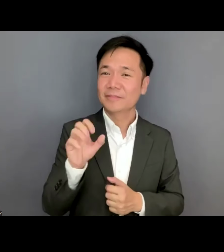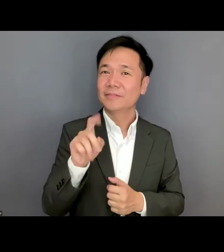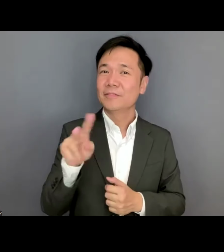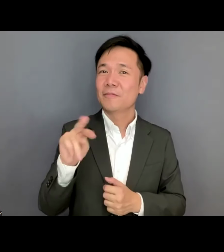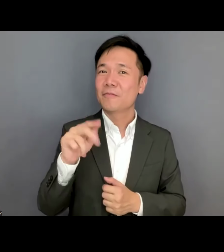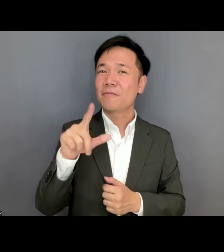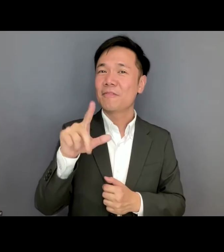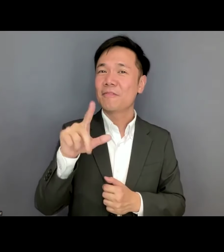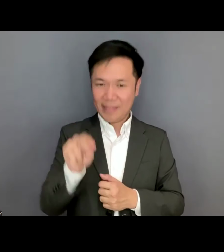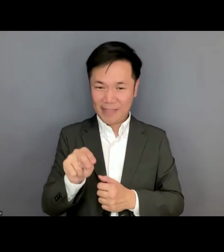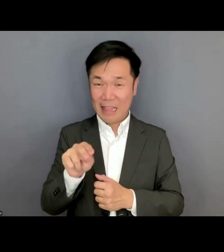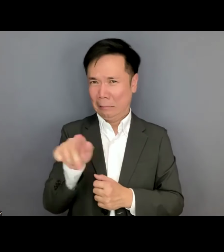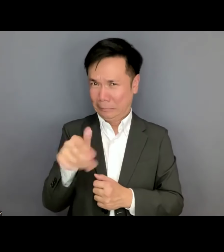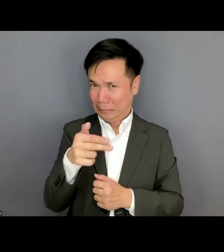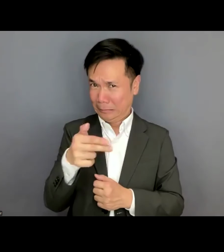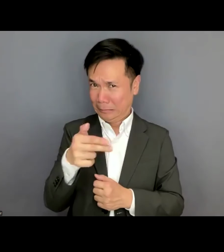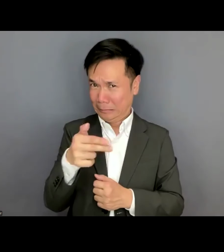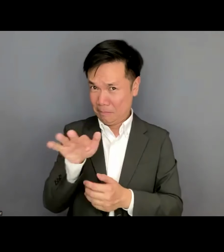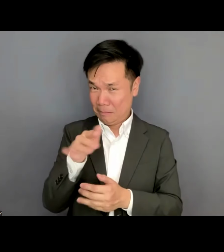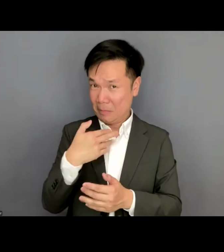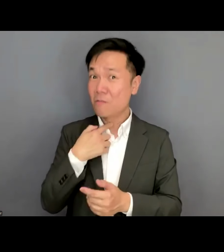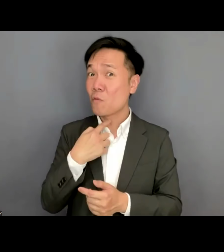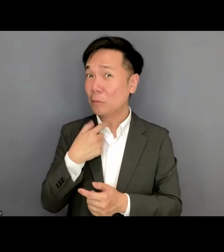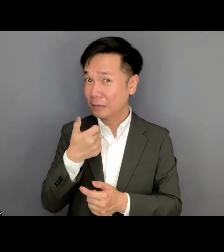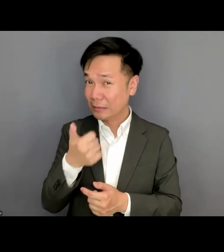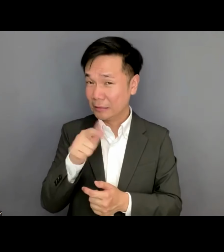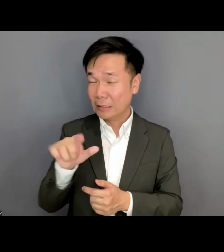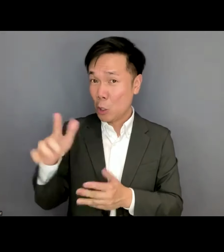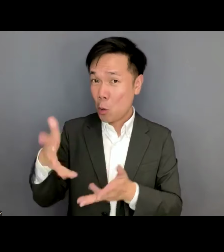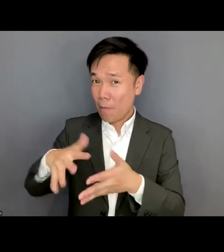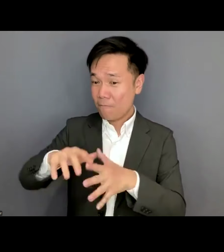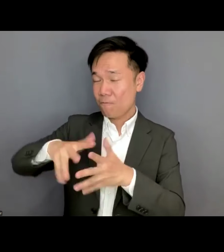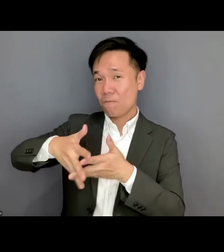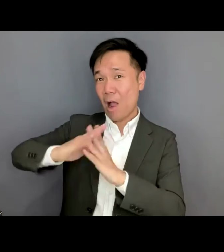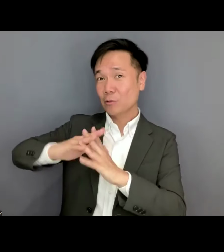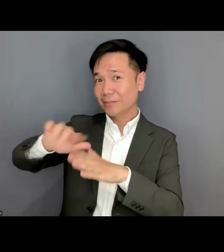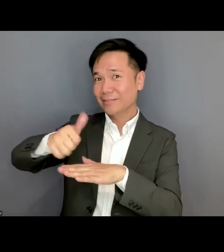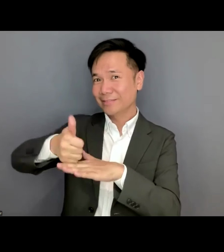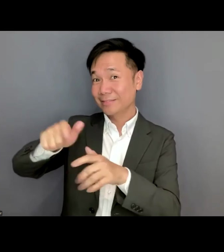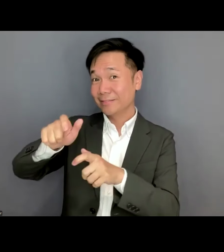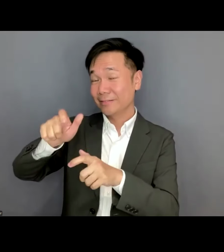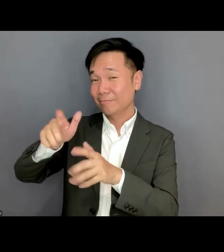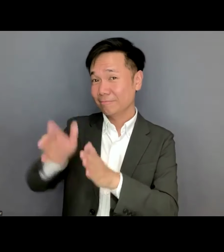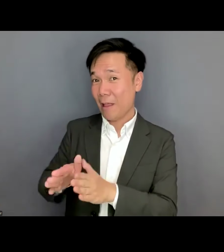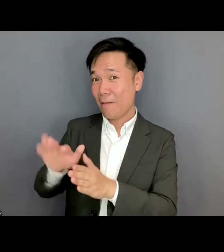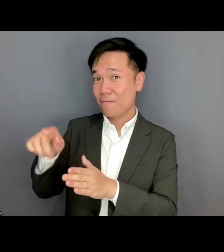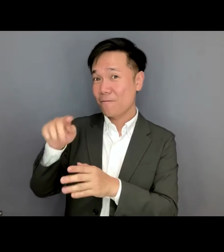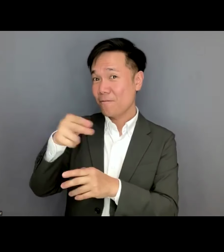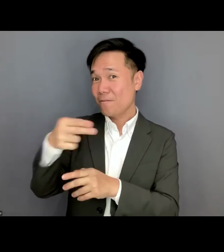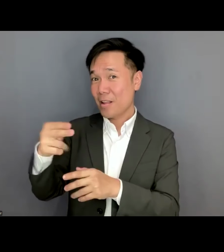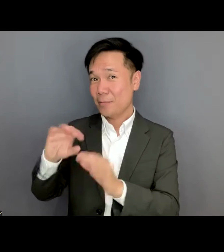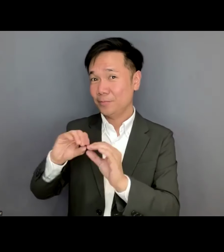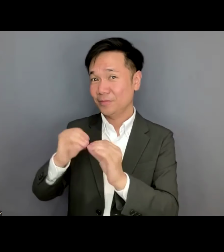so sorry if I mispronounce your name. You are the founder and executive director of Enable